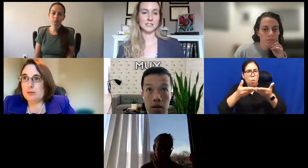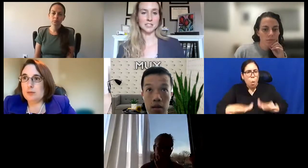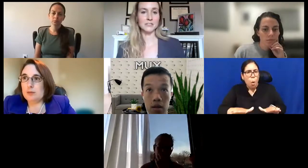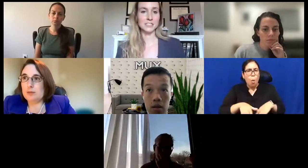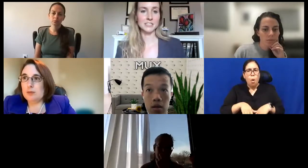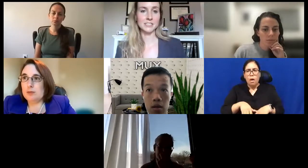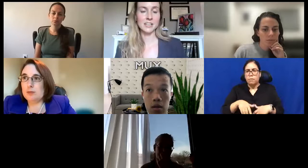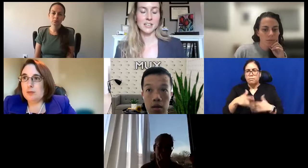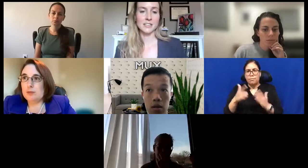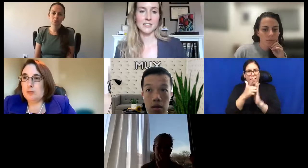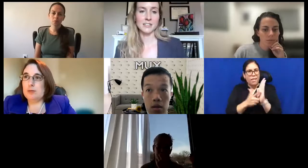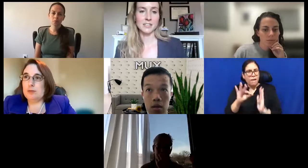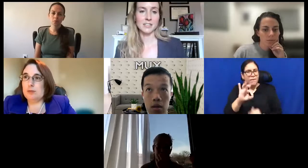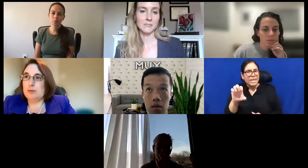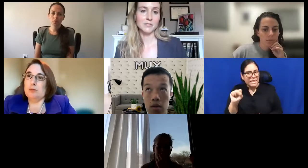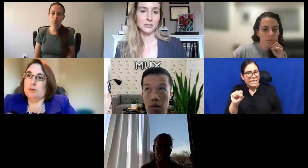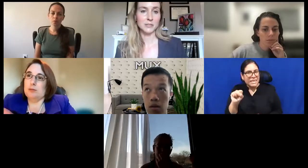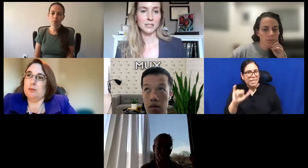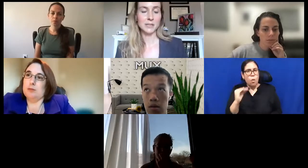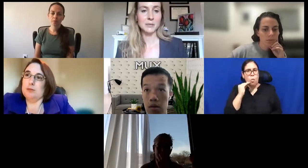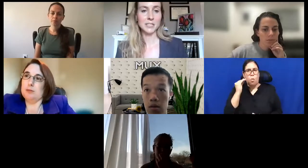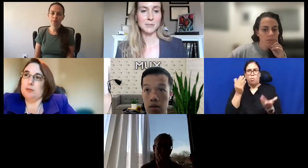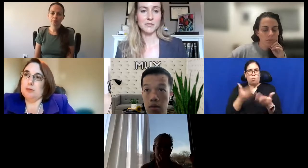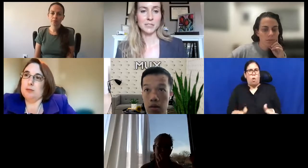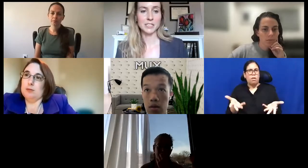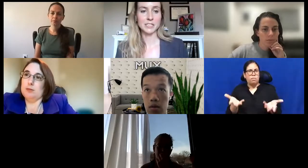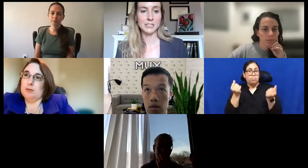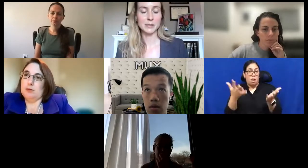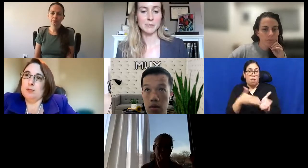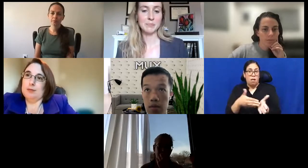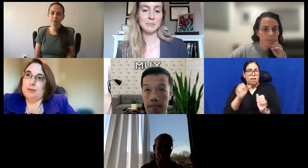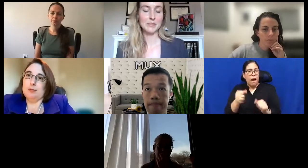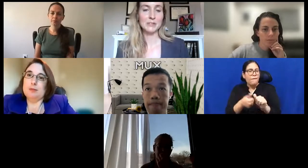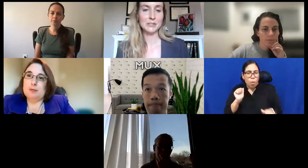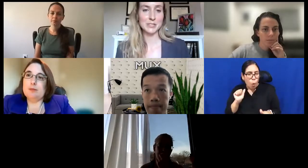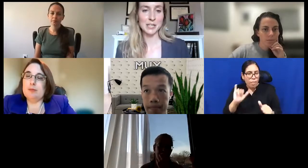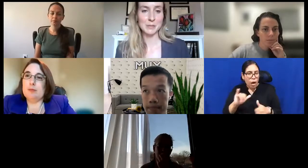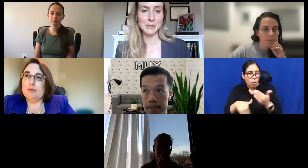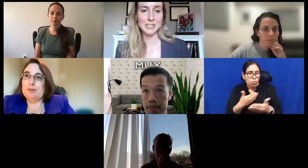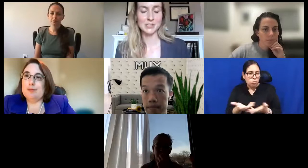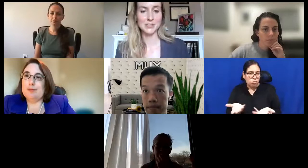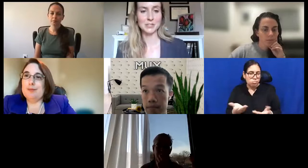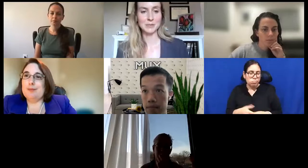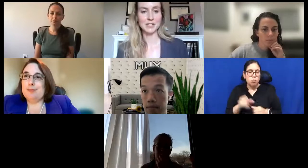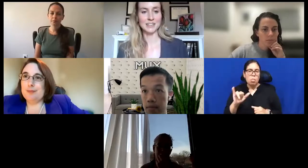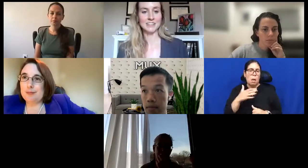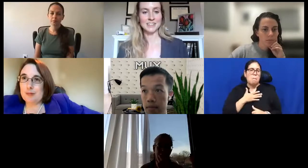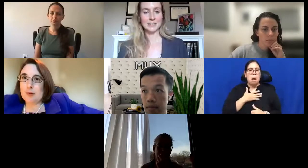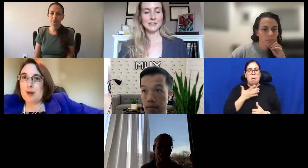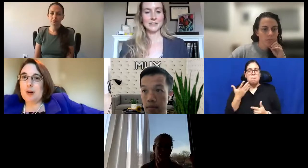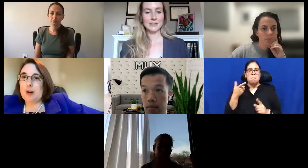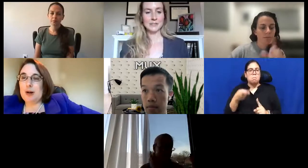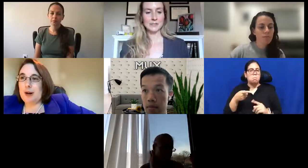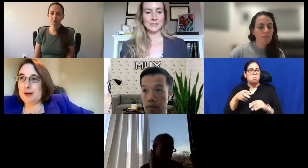also in legal fees that can usually in many ways be avoided. So those are just kind of my basic thoughts with that.